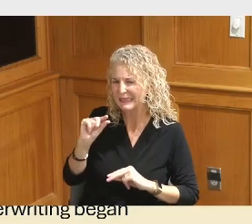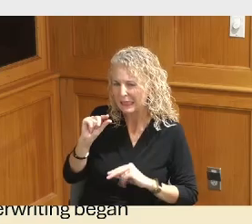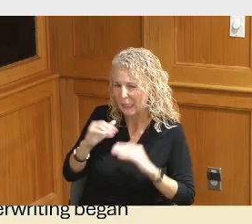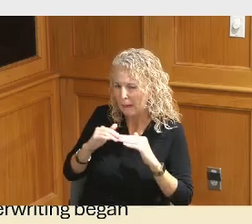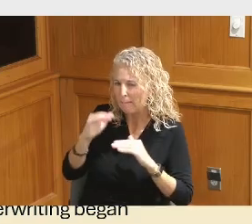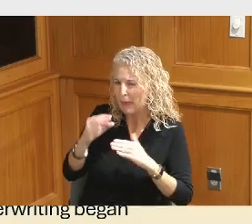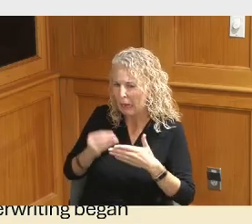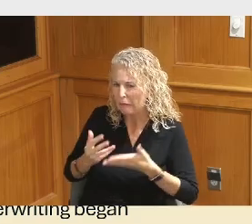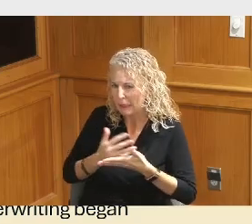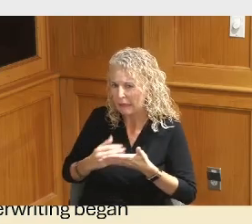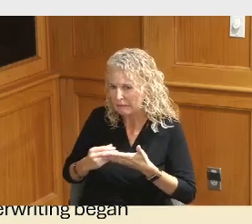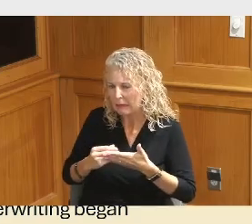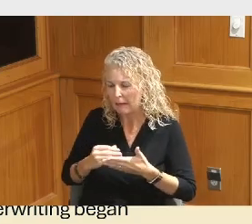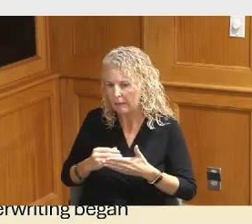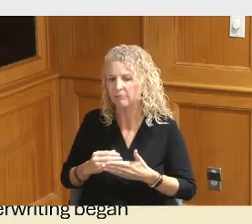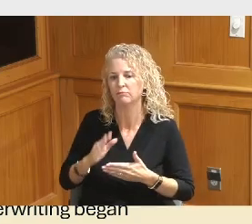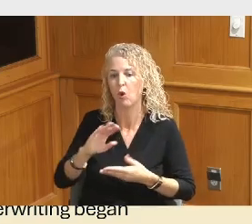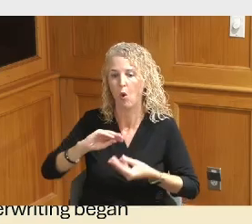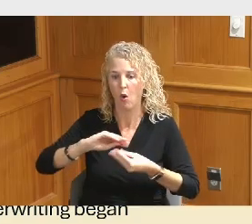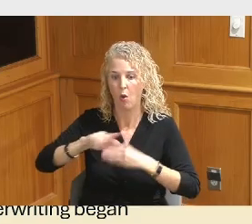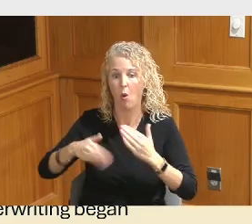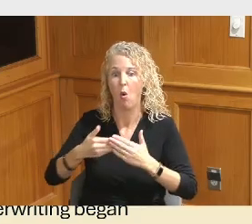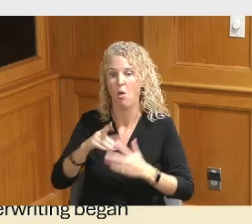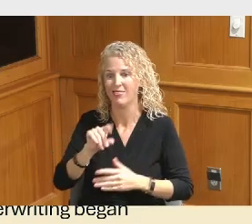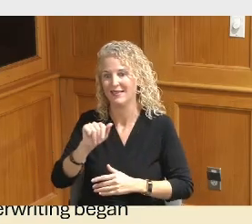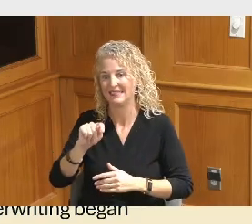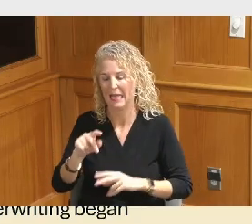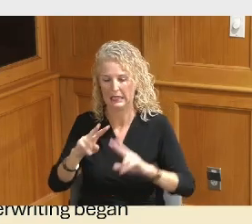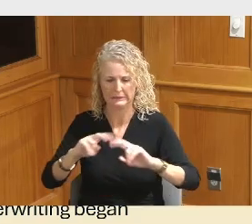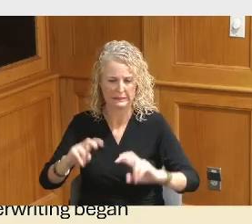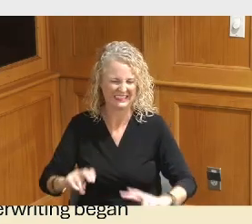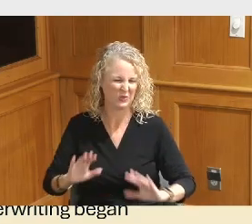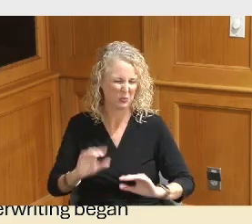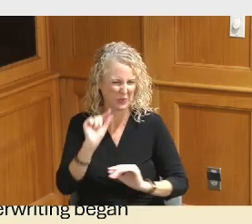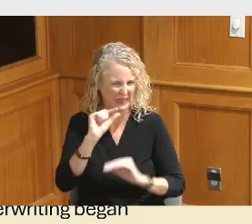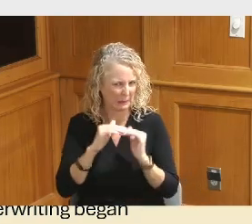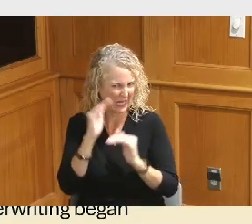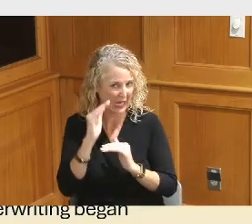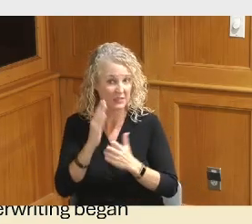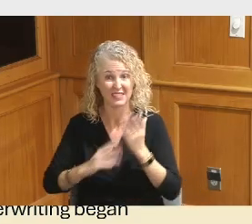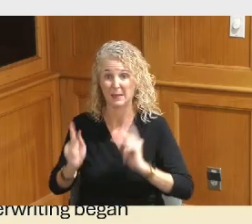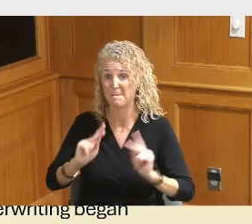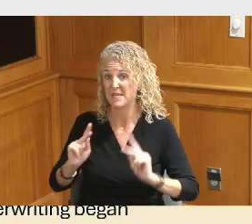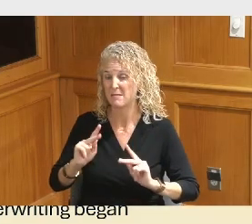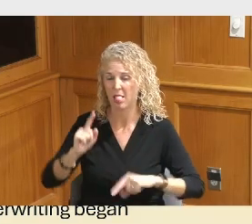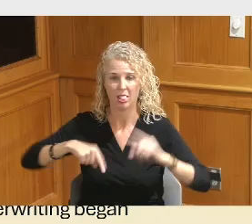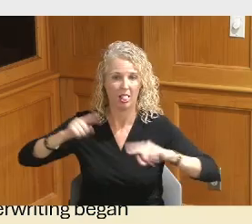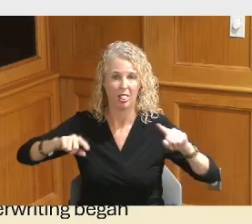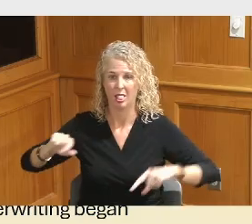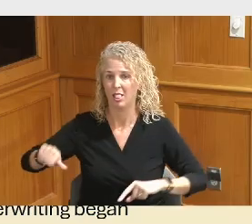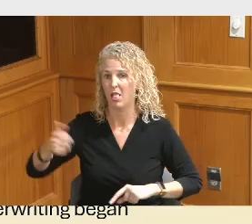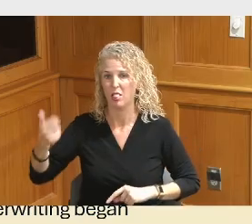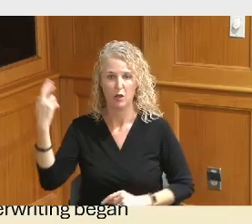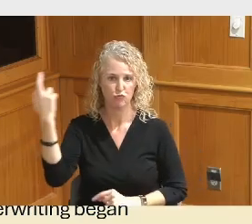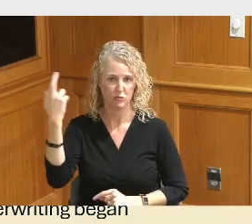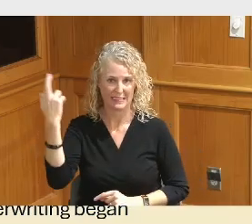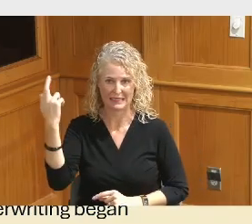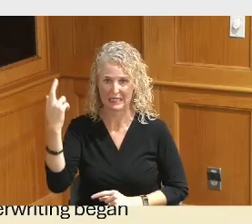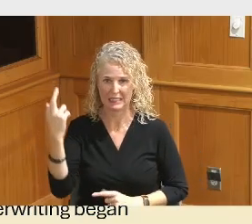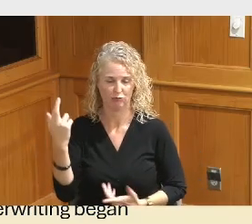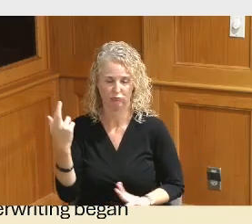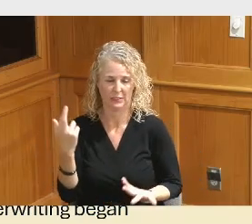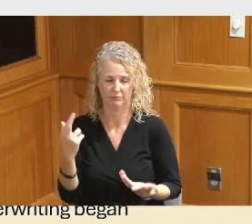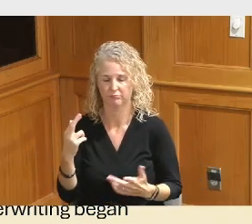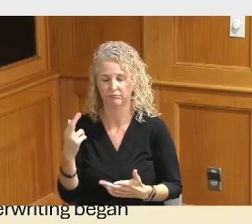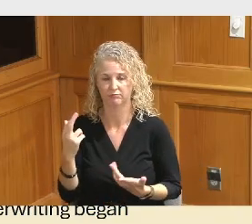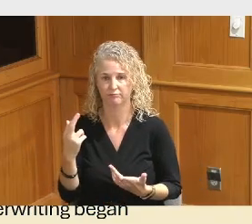income when we actually analyzed, right, their income. Some people just have some various other sort of one-off